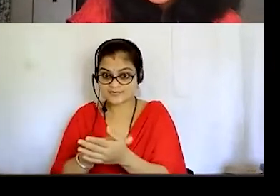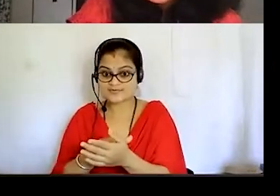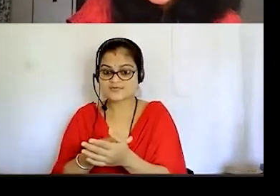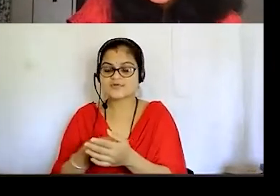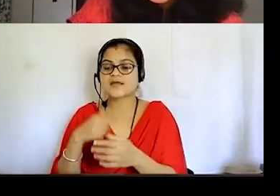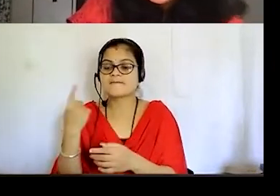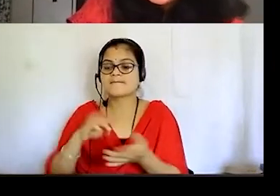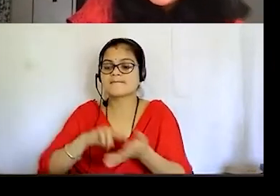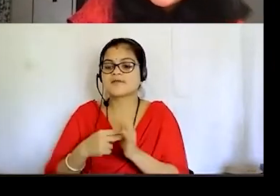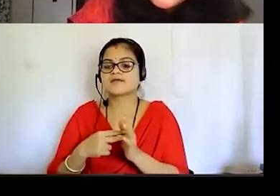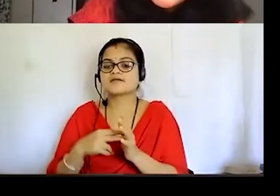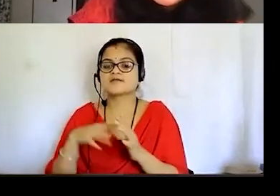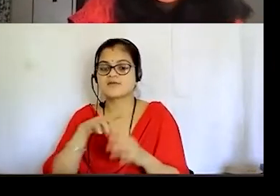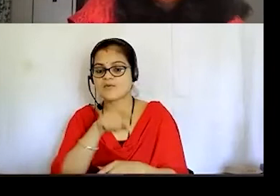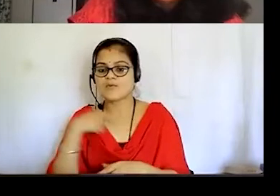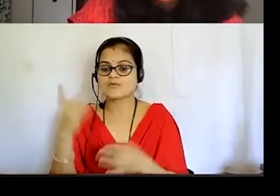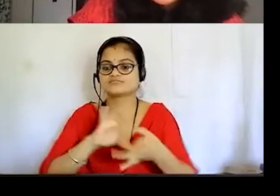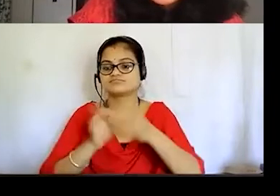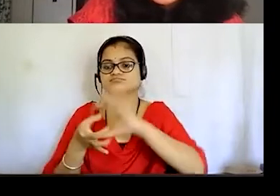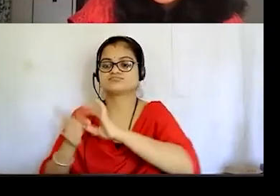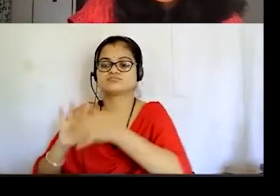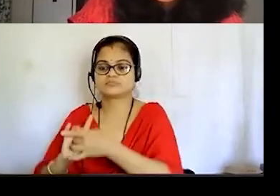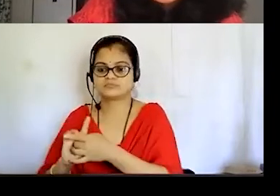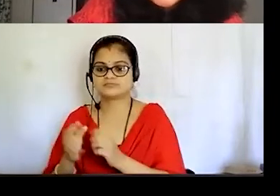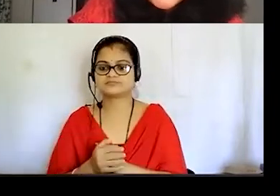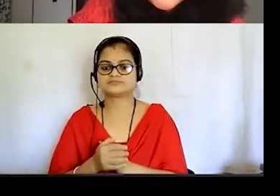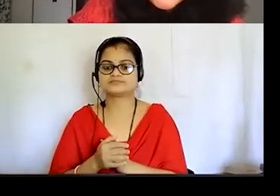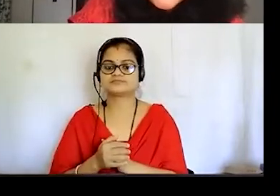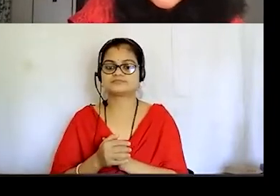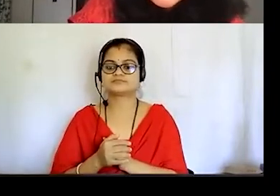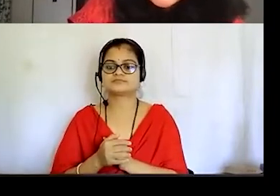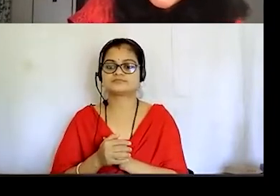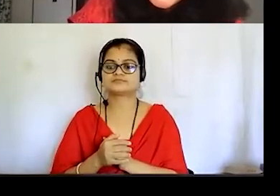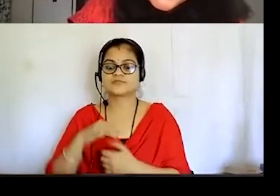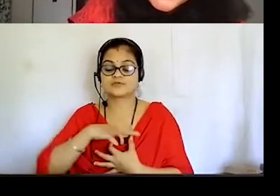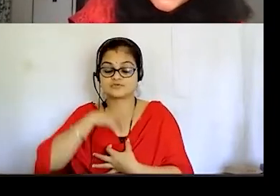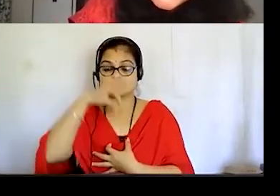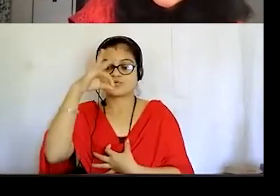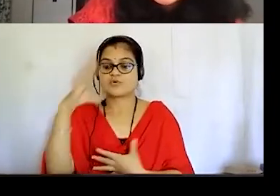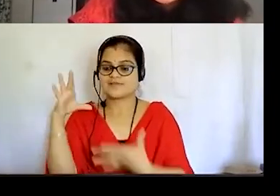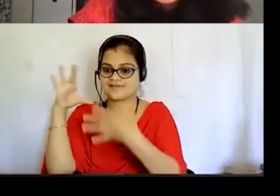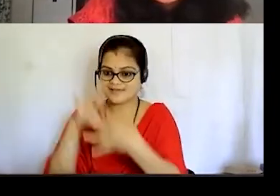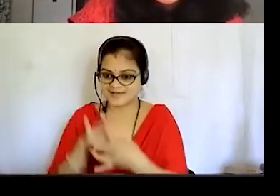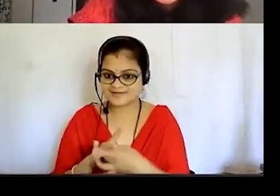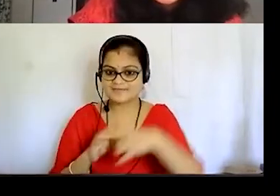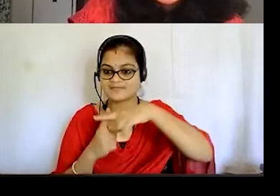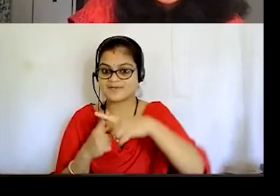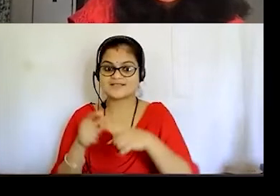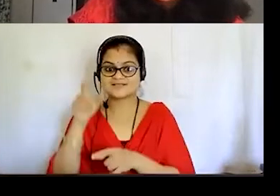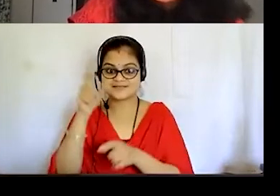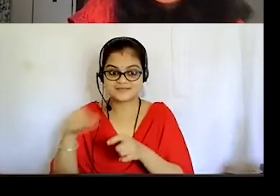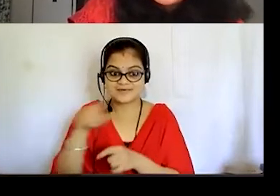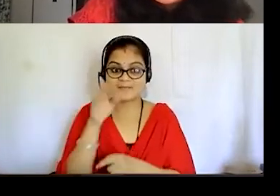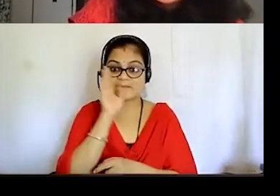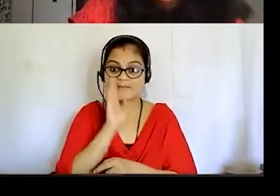oneness. While the Qawwali is about Ruhaniyat, appeal to the soul, it's also the singer's conversation with